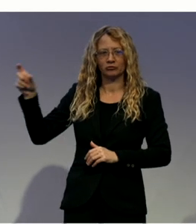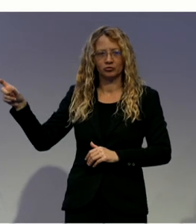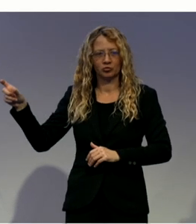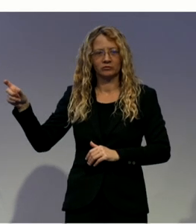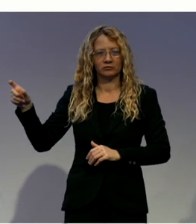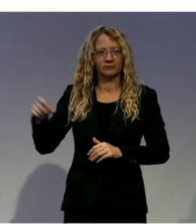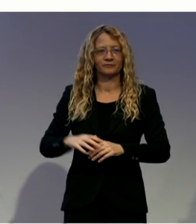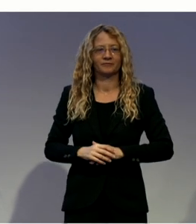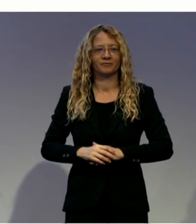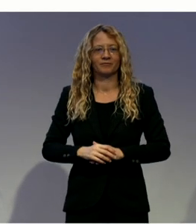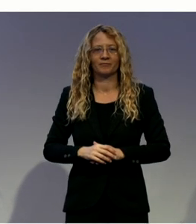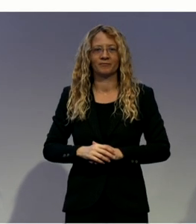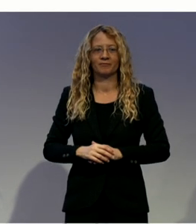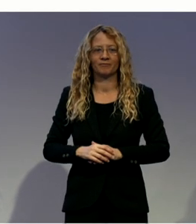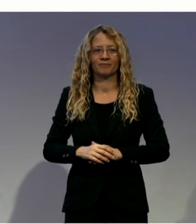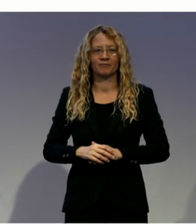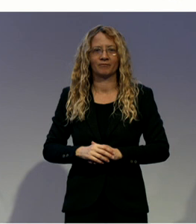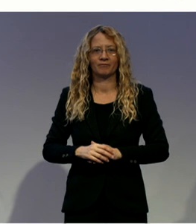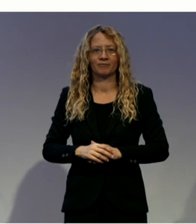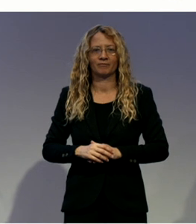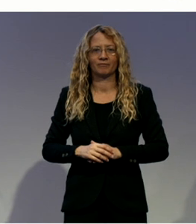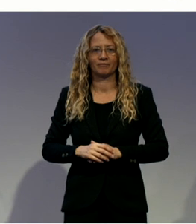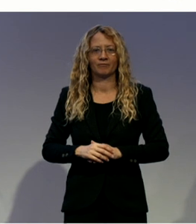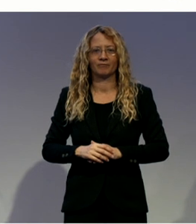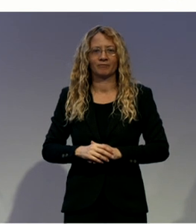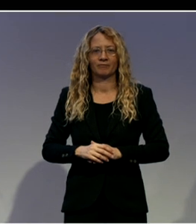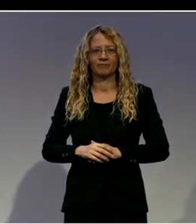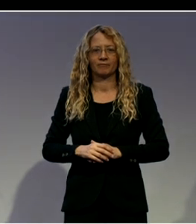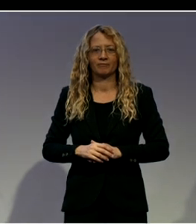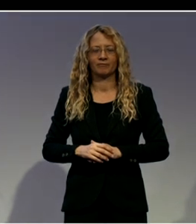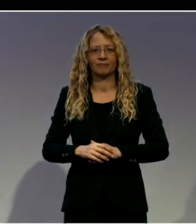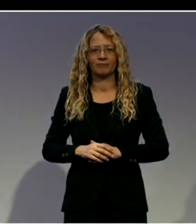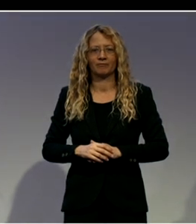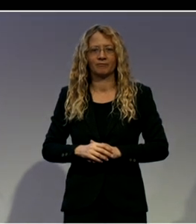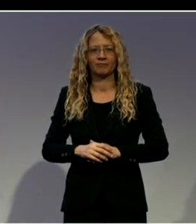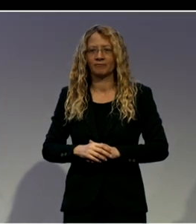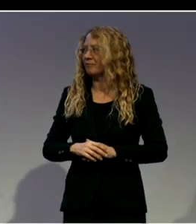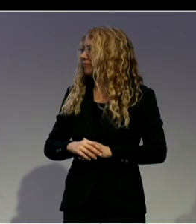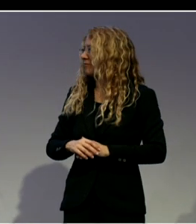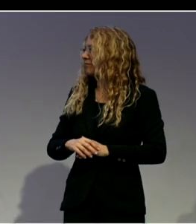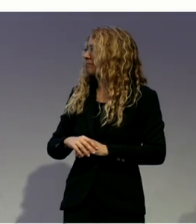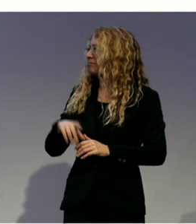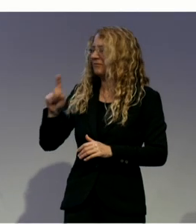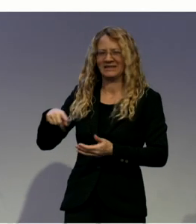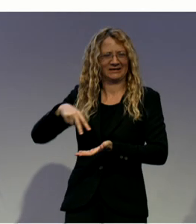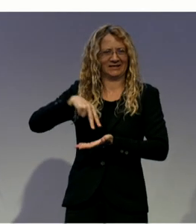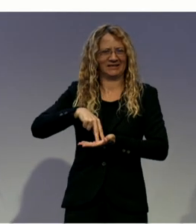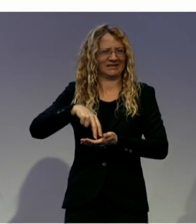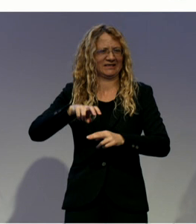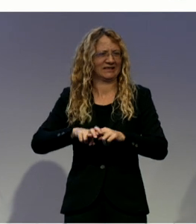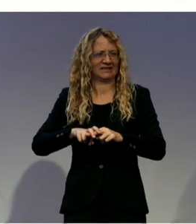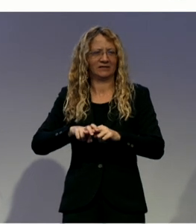up. I just can't talk while sitting. Okay. The presentation.